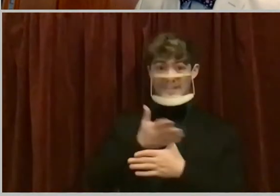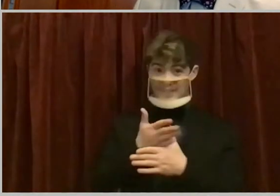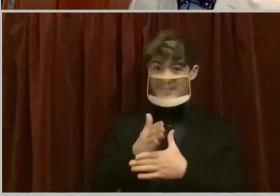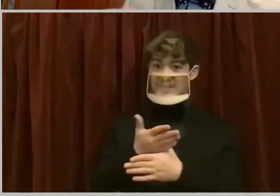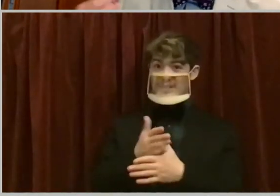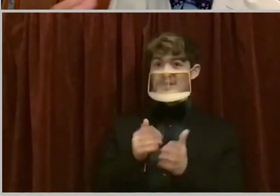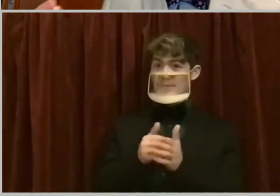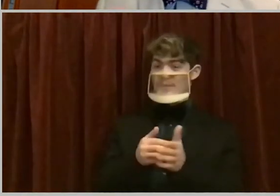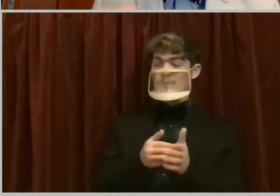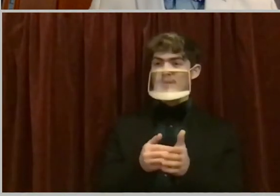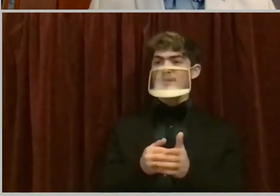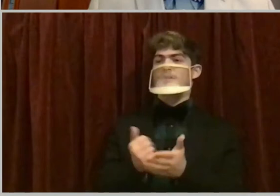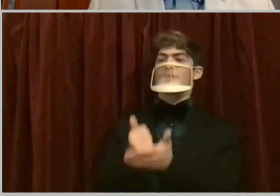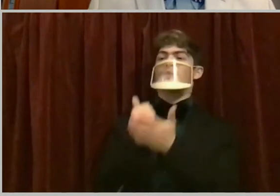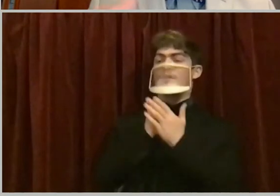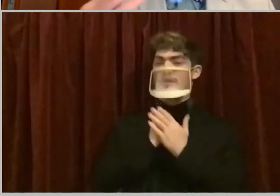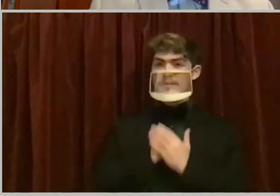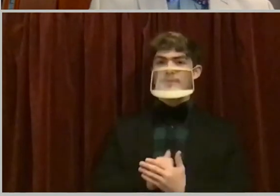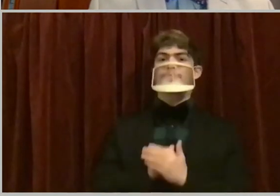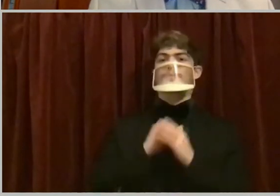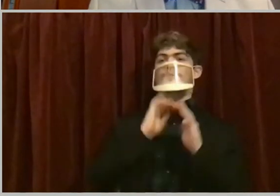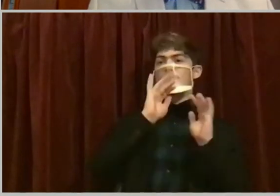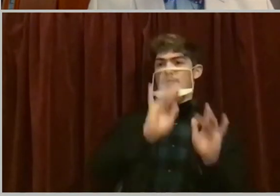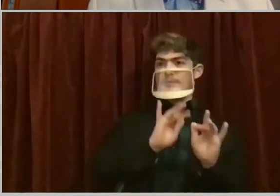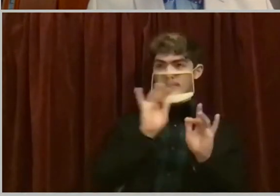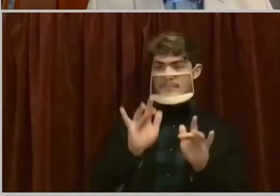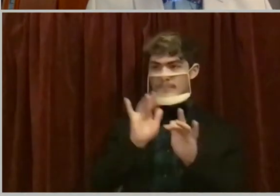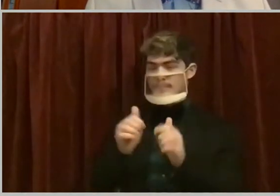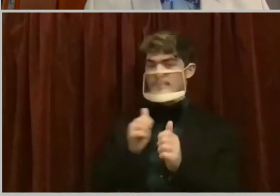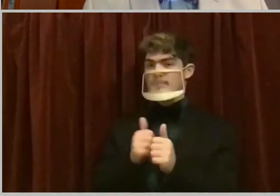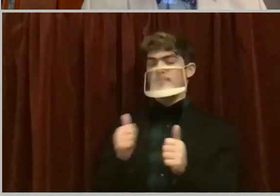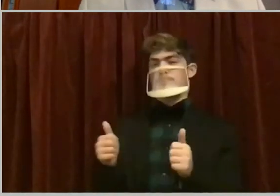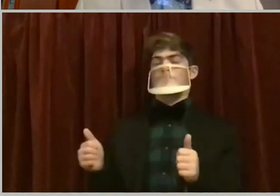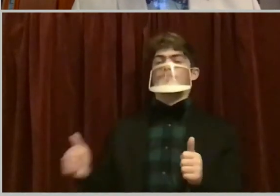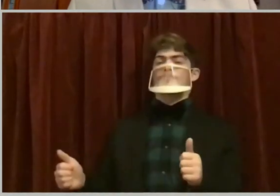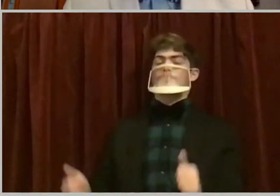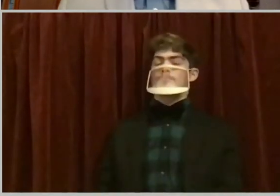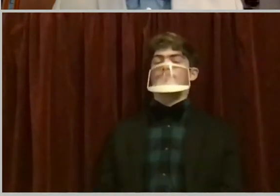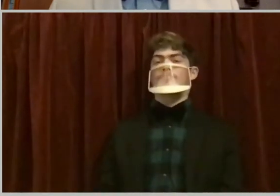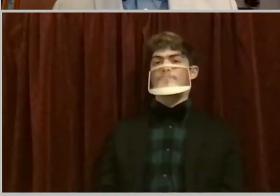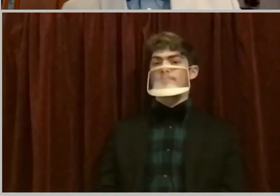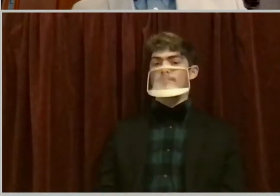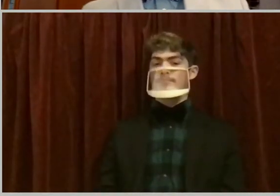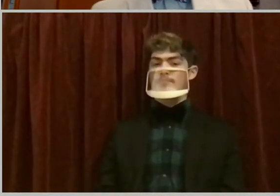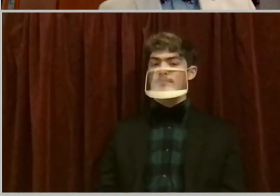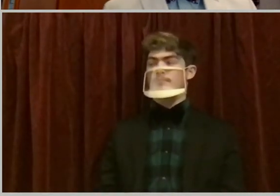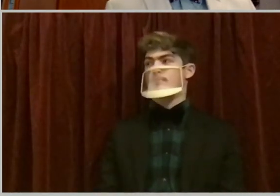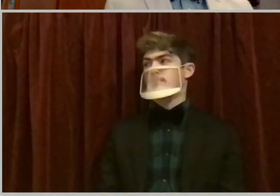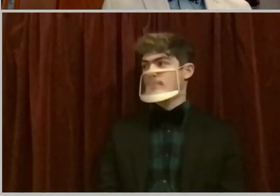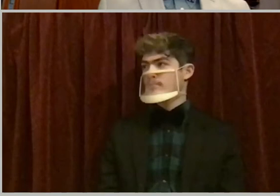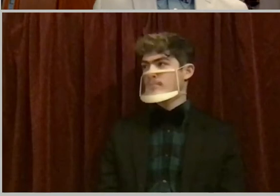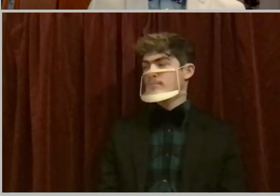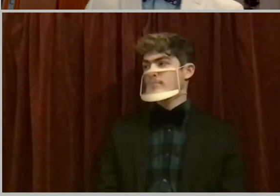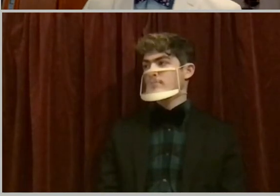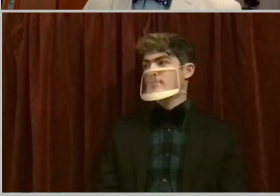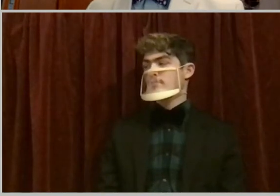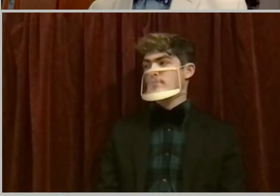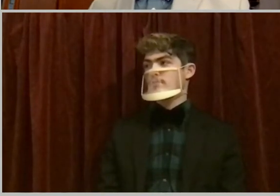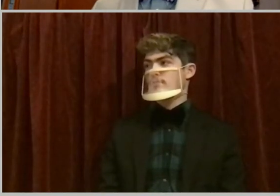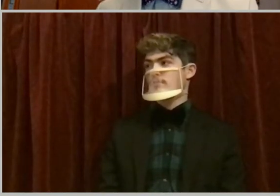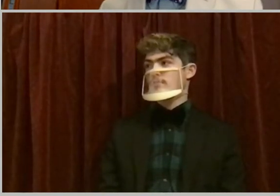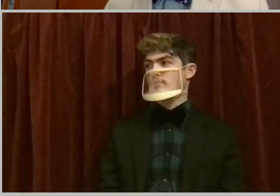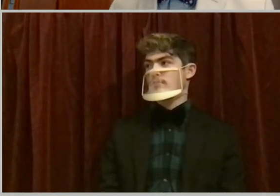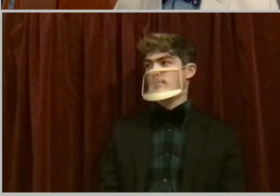show that compassion towards one another. And like I said before, compassion is not just